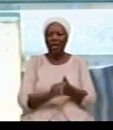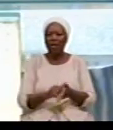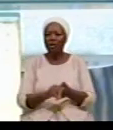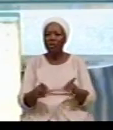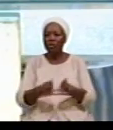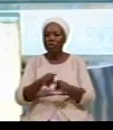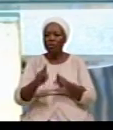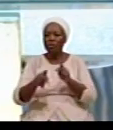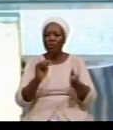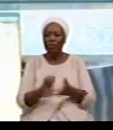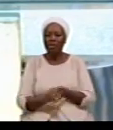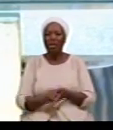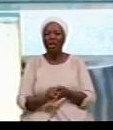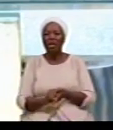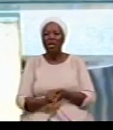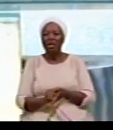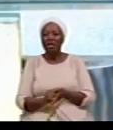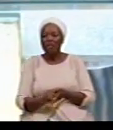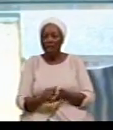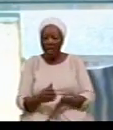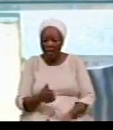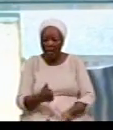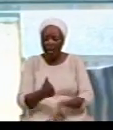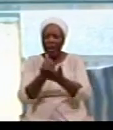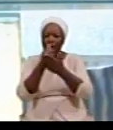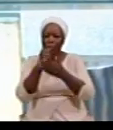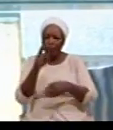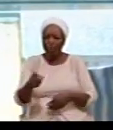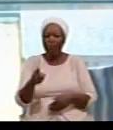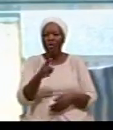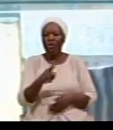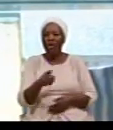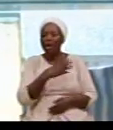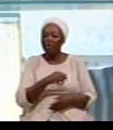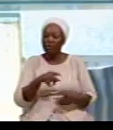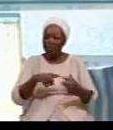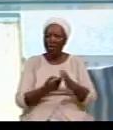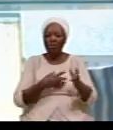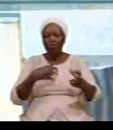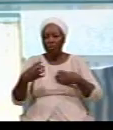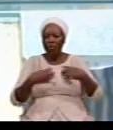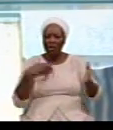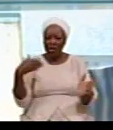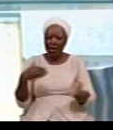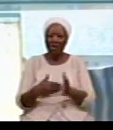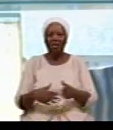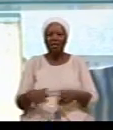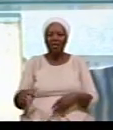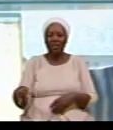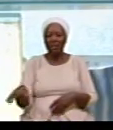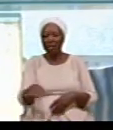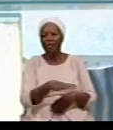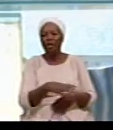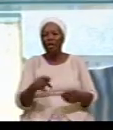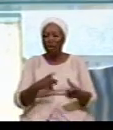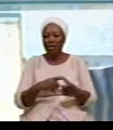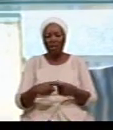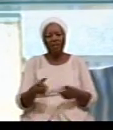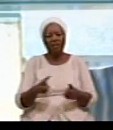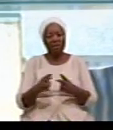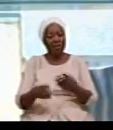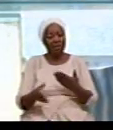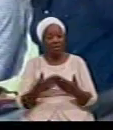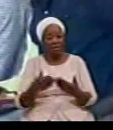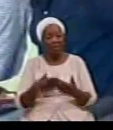stretch hands of help and hope to you, you grudge them. So easy. But you'll stop